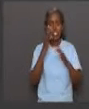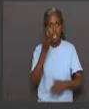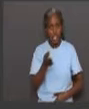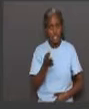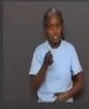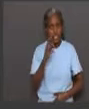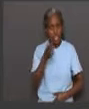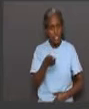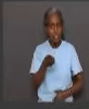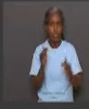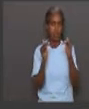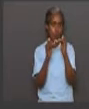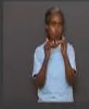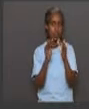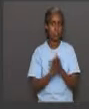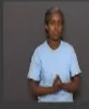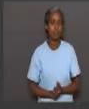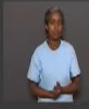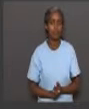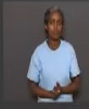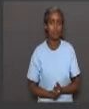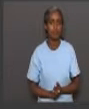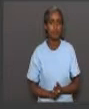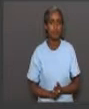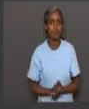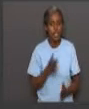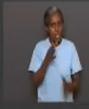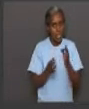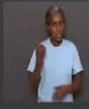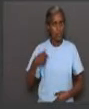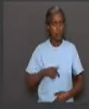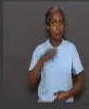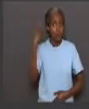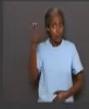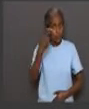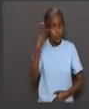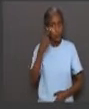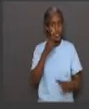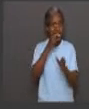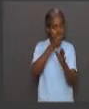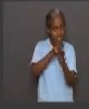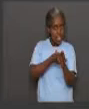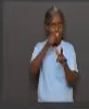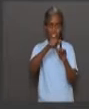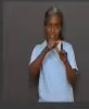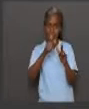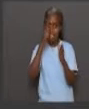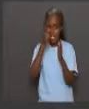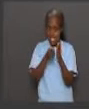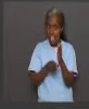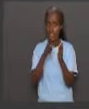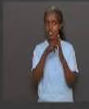AEH are congruent. If we use the side angle side